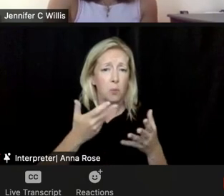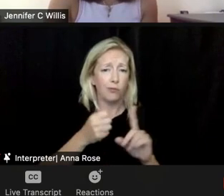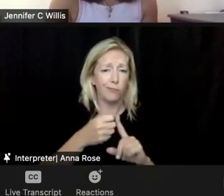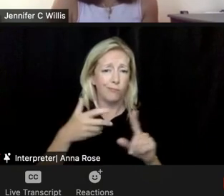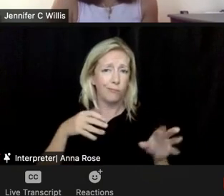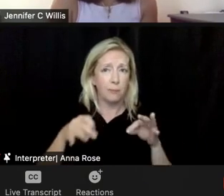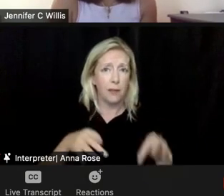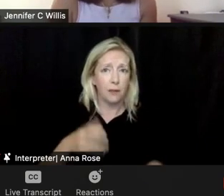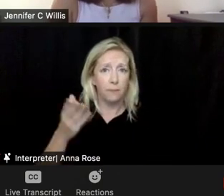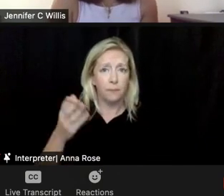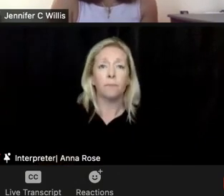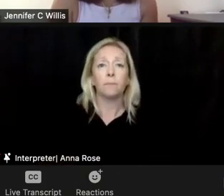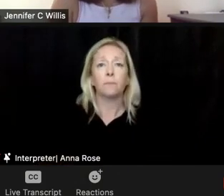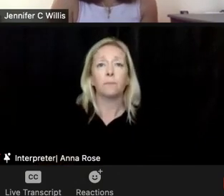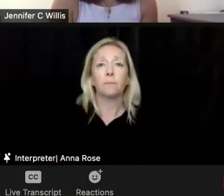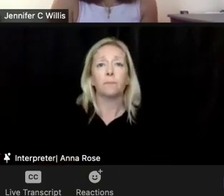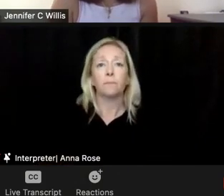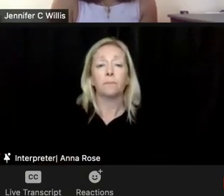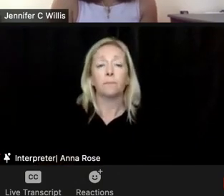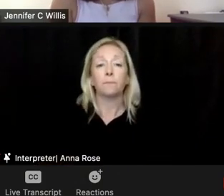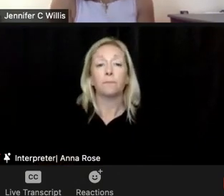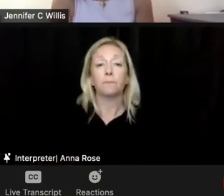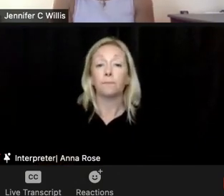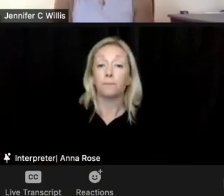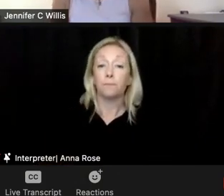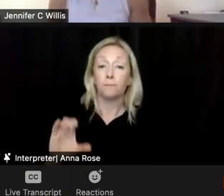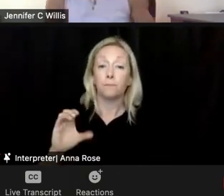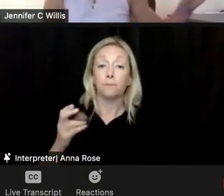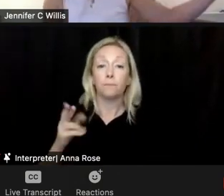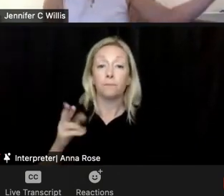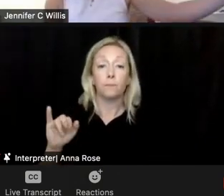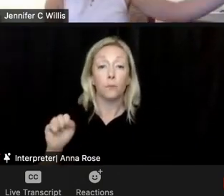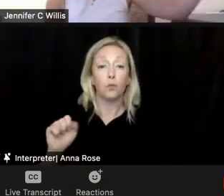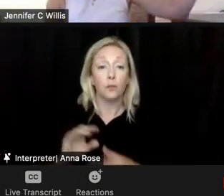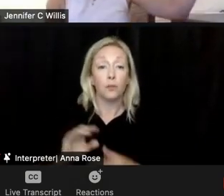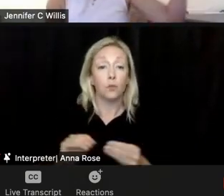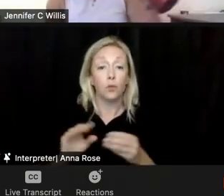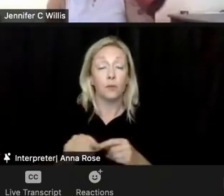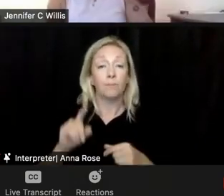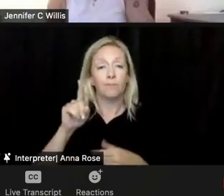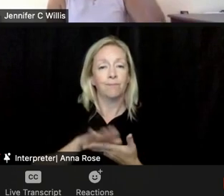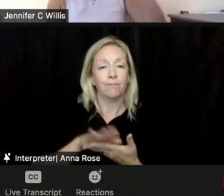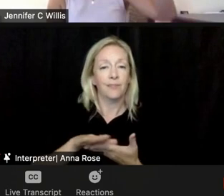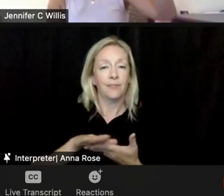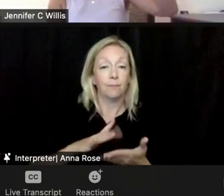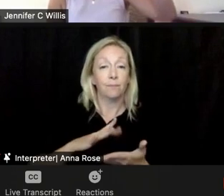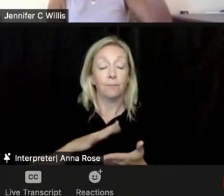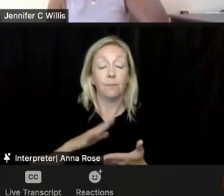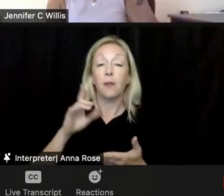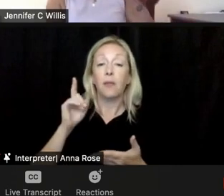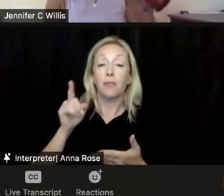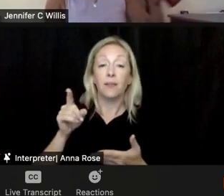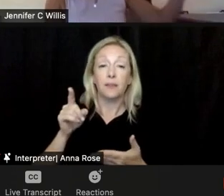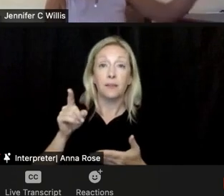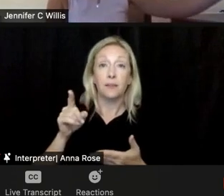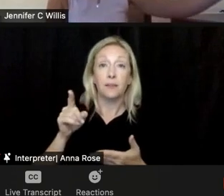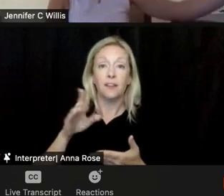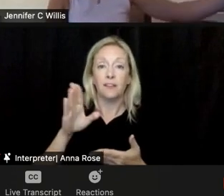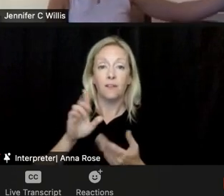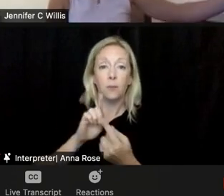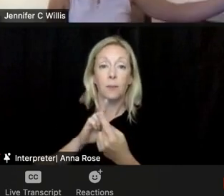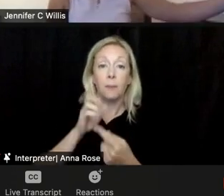thoughts you want to chat on this? Hi, this is Chris. So yes, this is just a nice example. I don't actually know this parent, but this is a nice